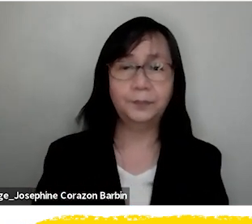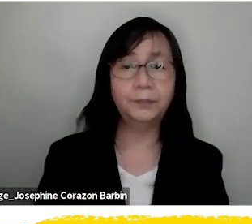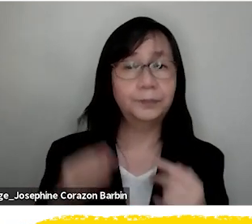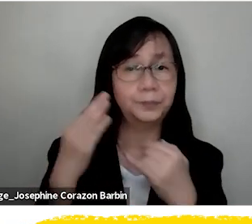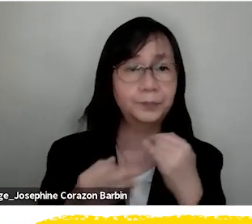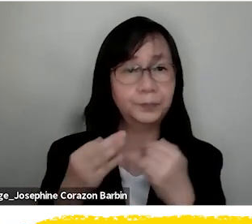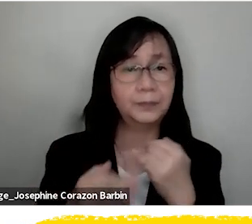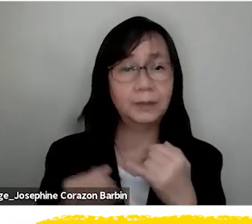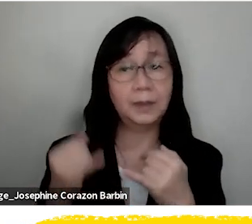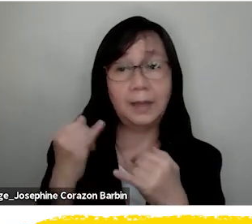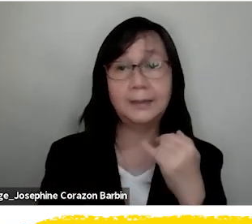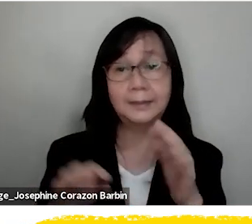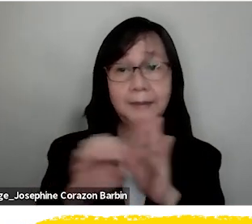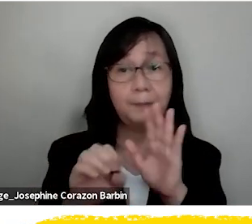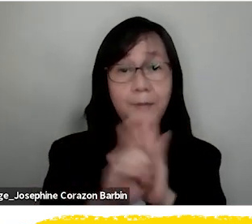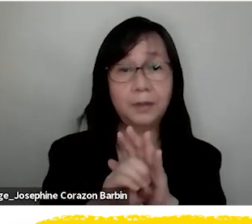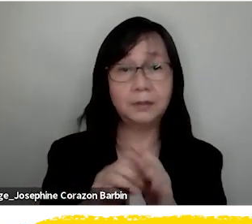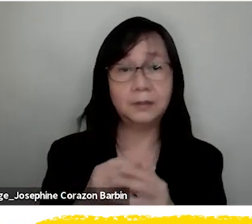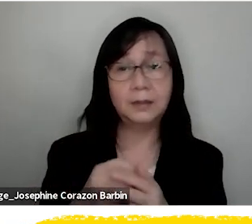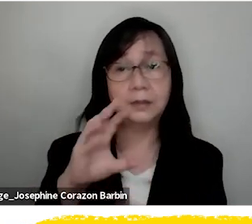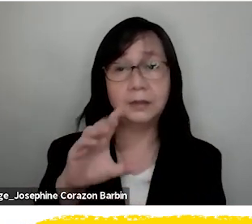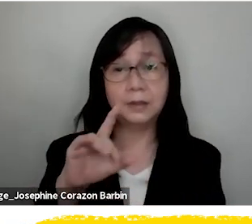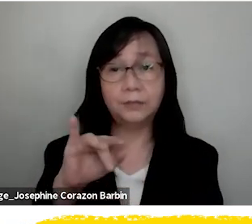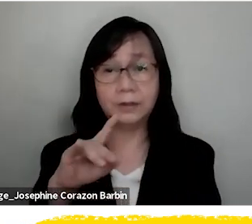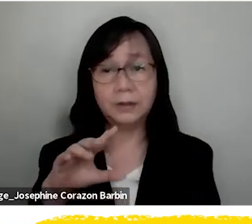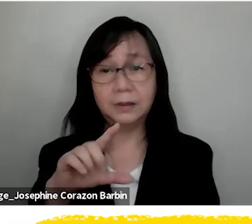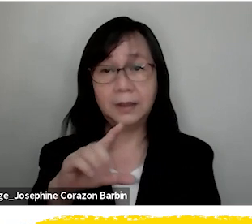Finally, and the last example is civil and political rights.